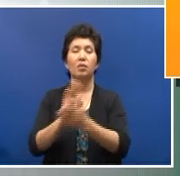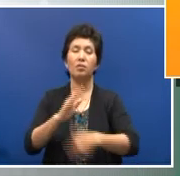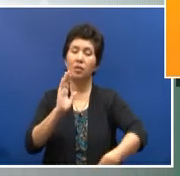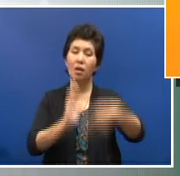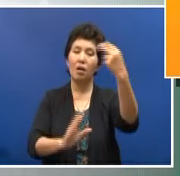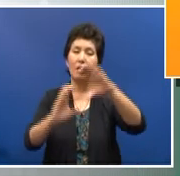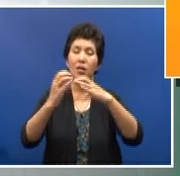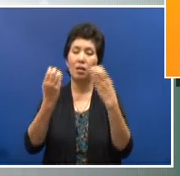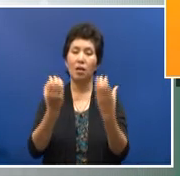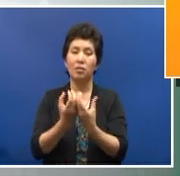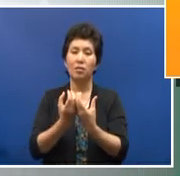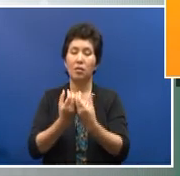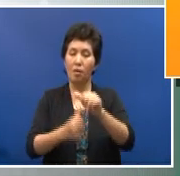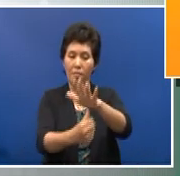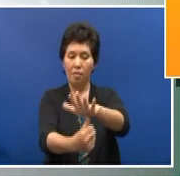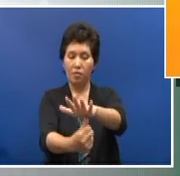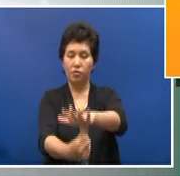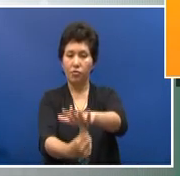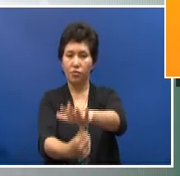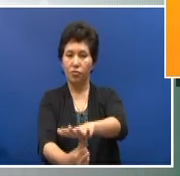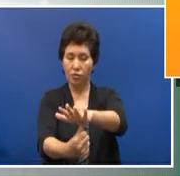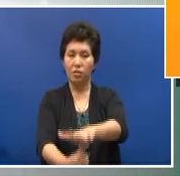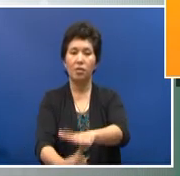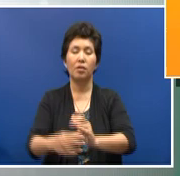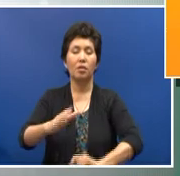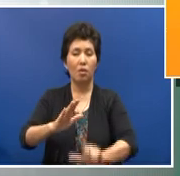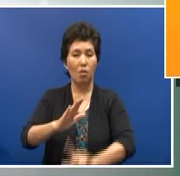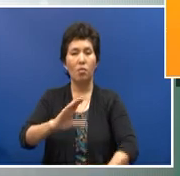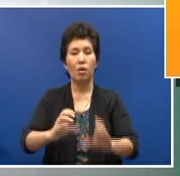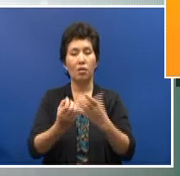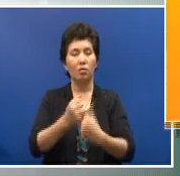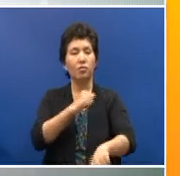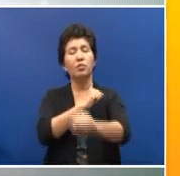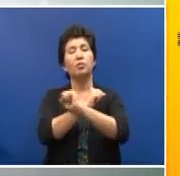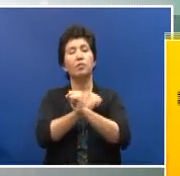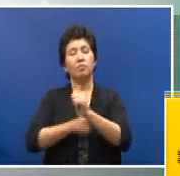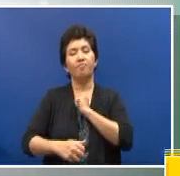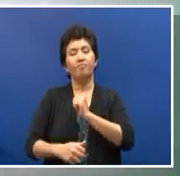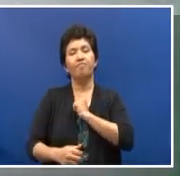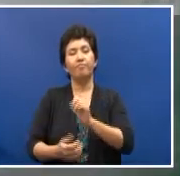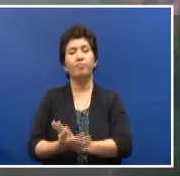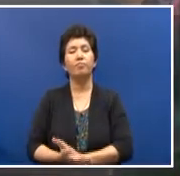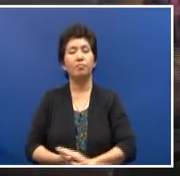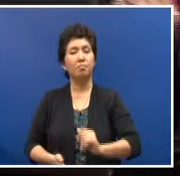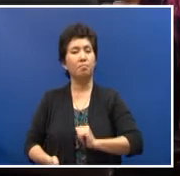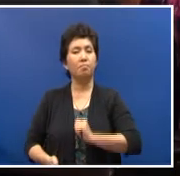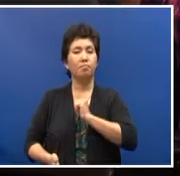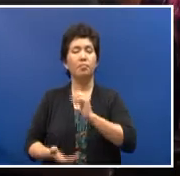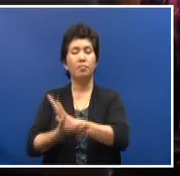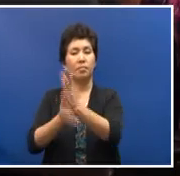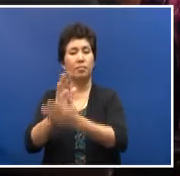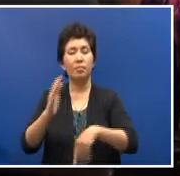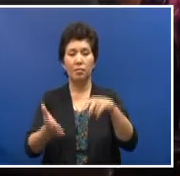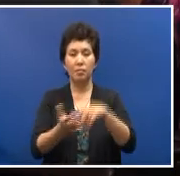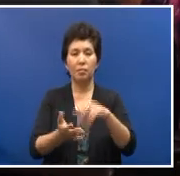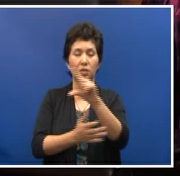higher classes oppressing the lower classes in order to safeguard their interests. Okay, so this is